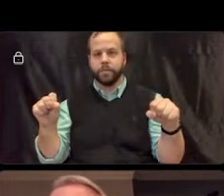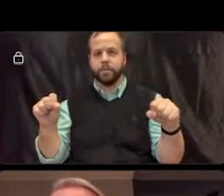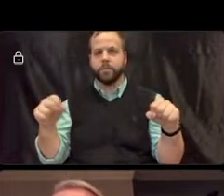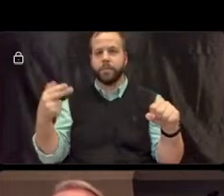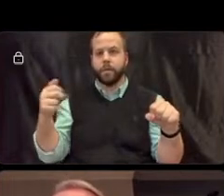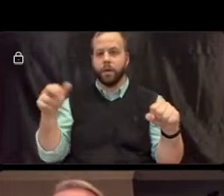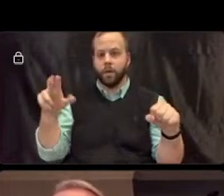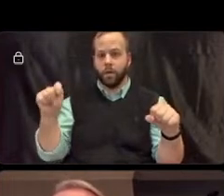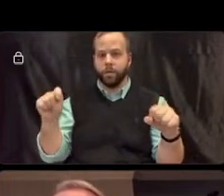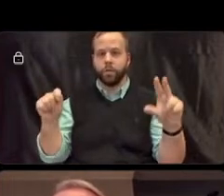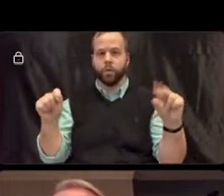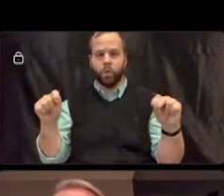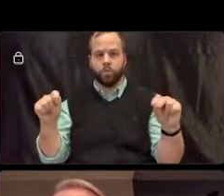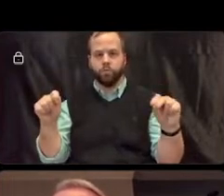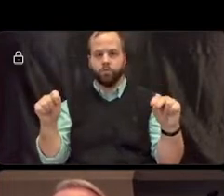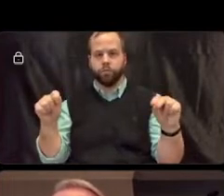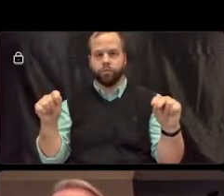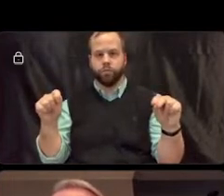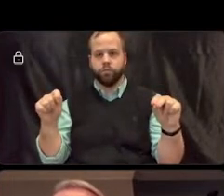Hart? No.